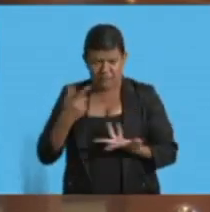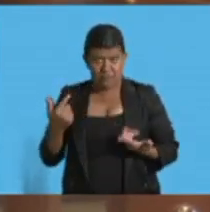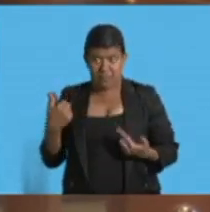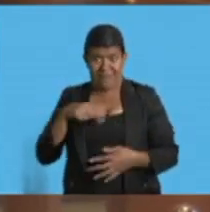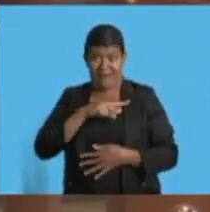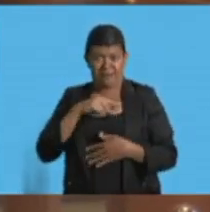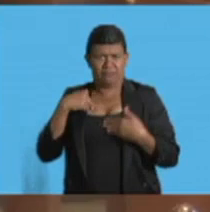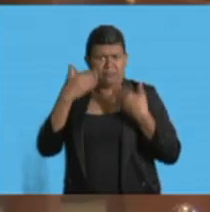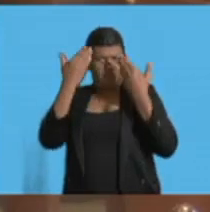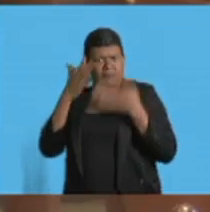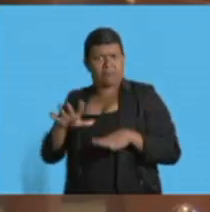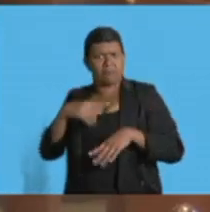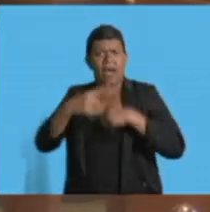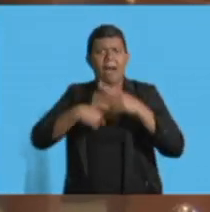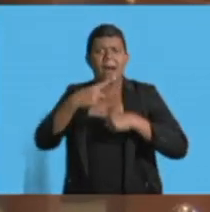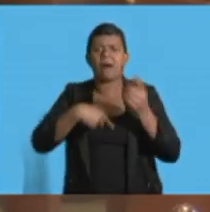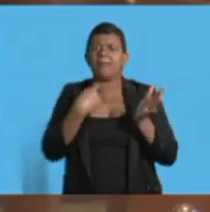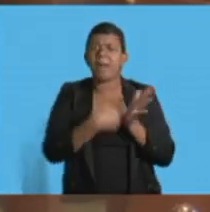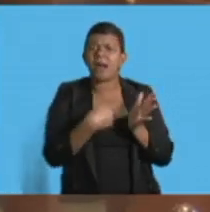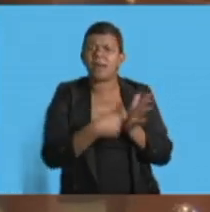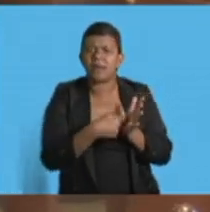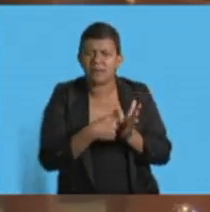otherwise?